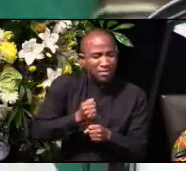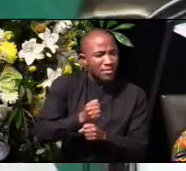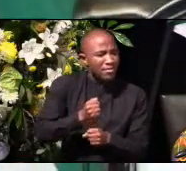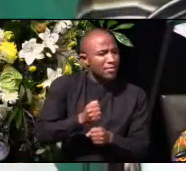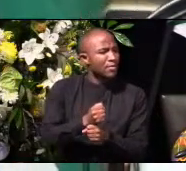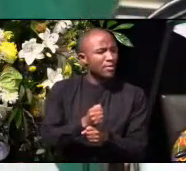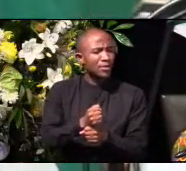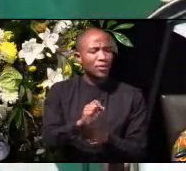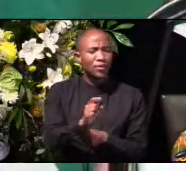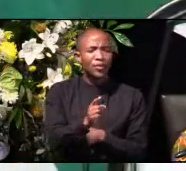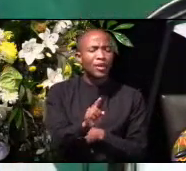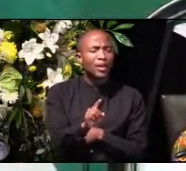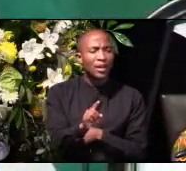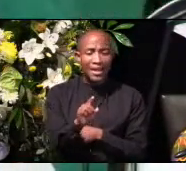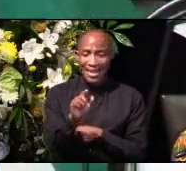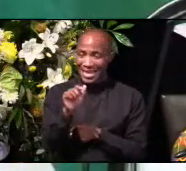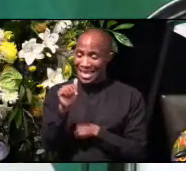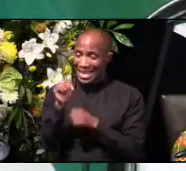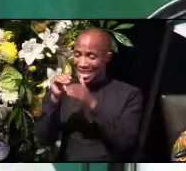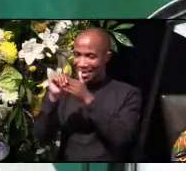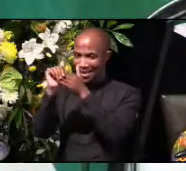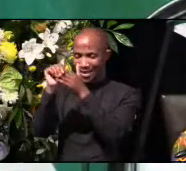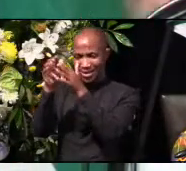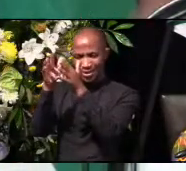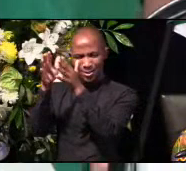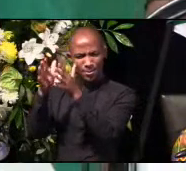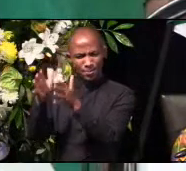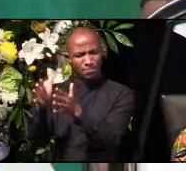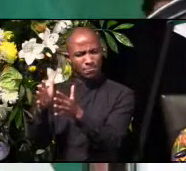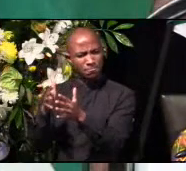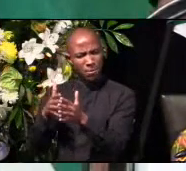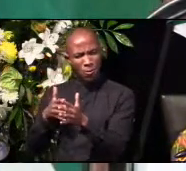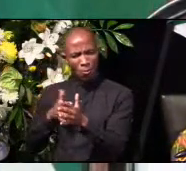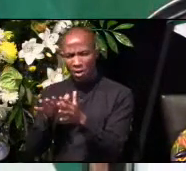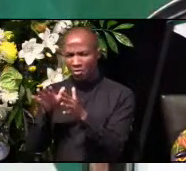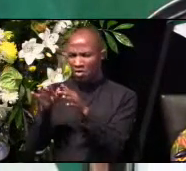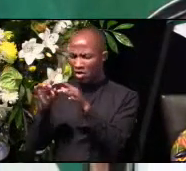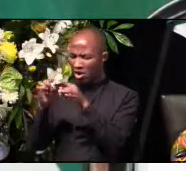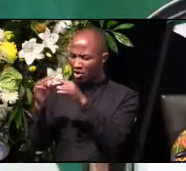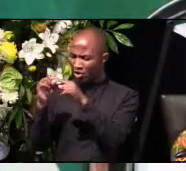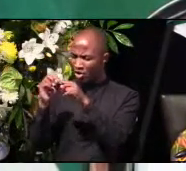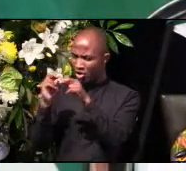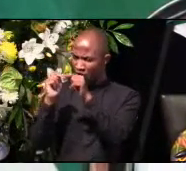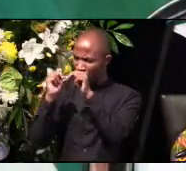and leaders were condemned on taking on delegations negotiating